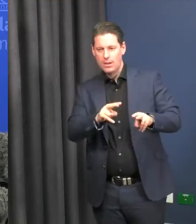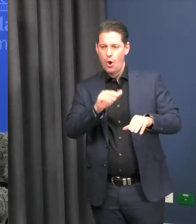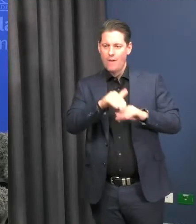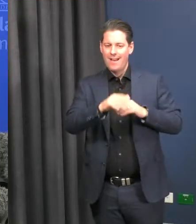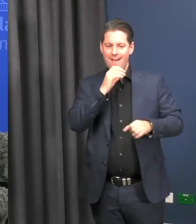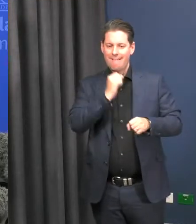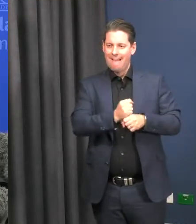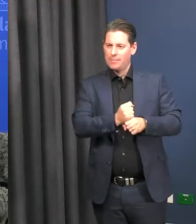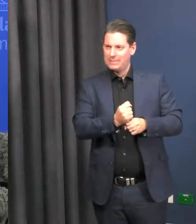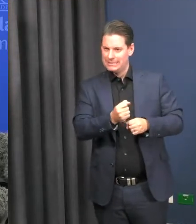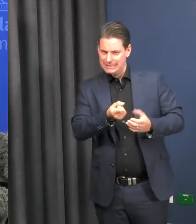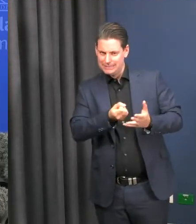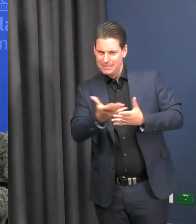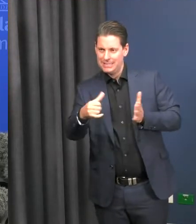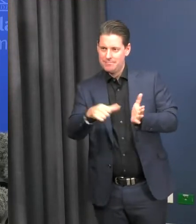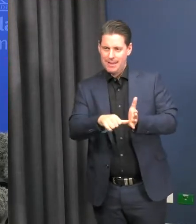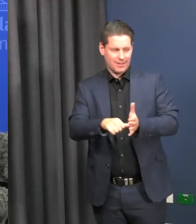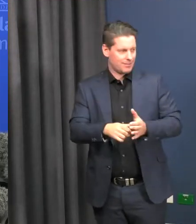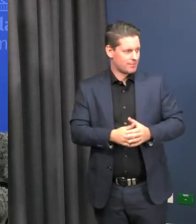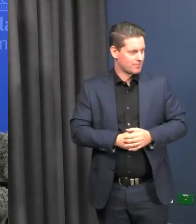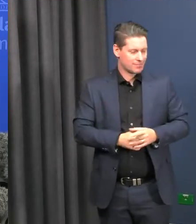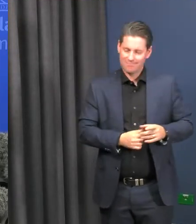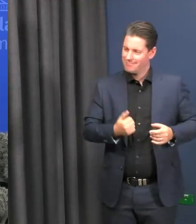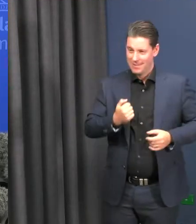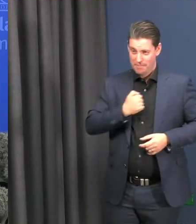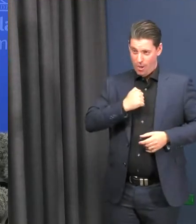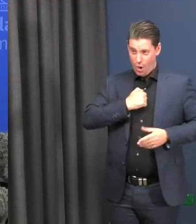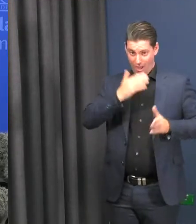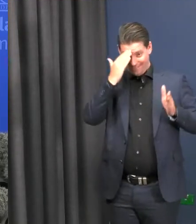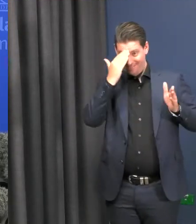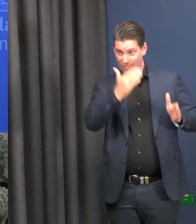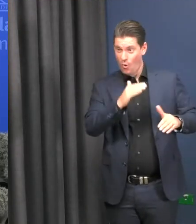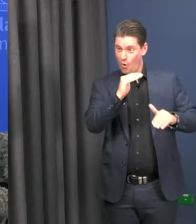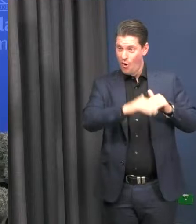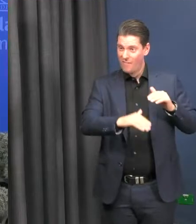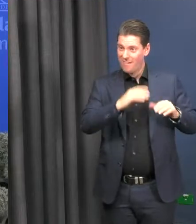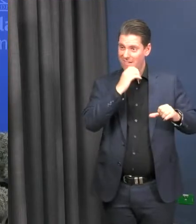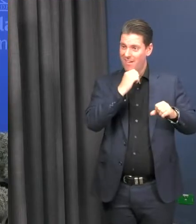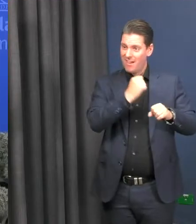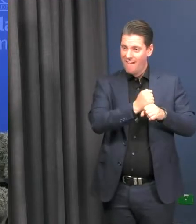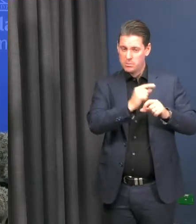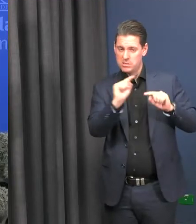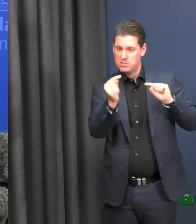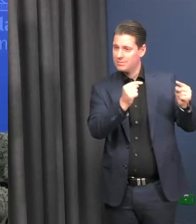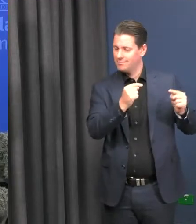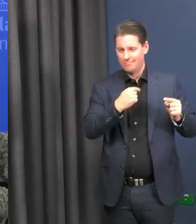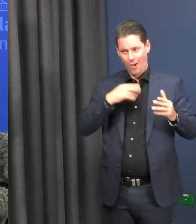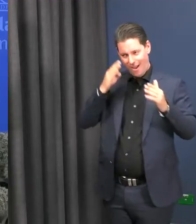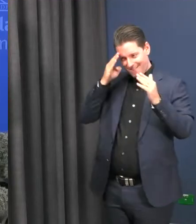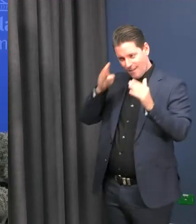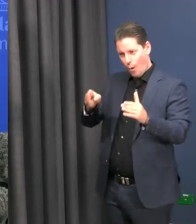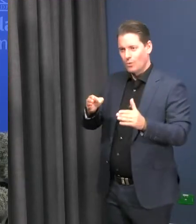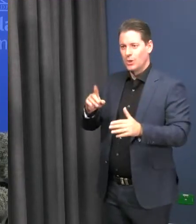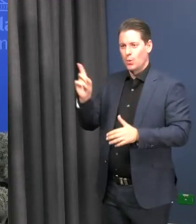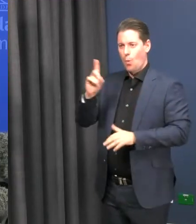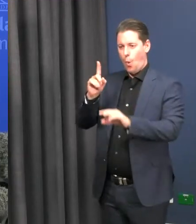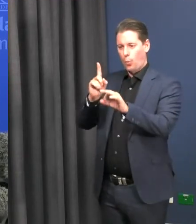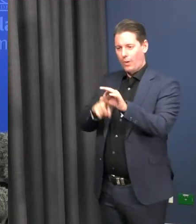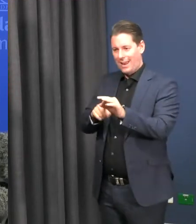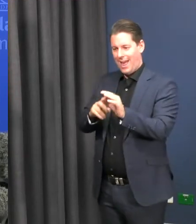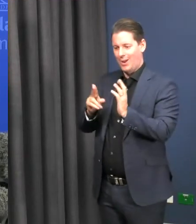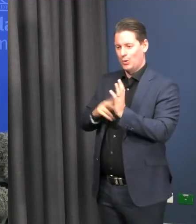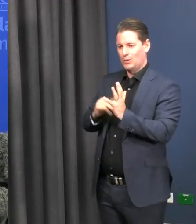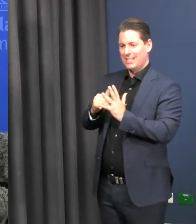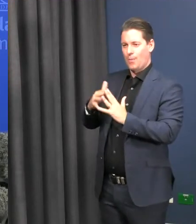necessary? Today's a day where I've been focused not on Angus Taylor, I've been focused on the needs of Queenslanders and people who